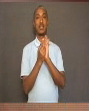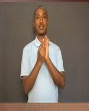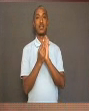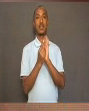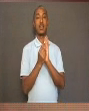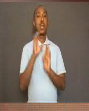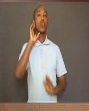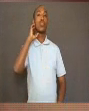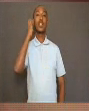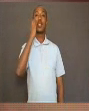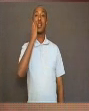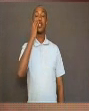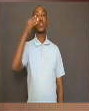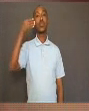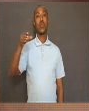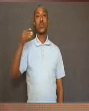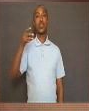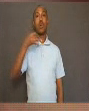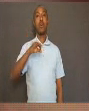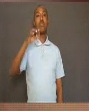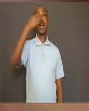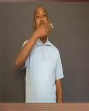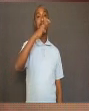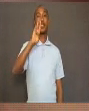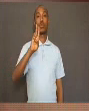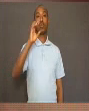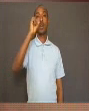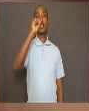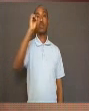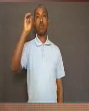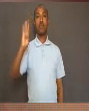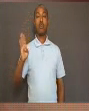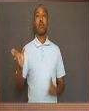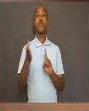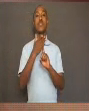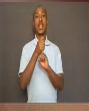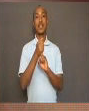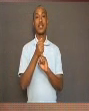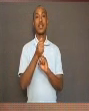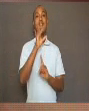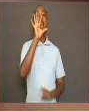a concentrated solution of sulfuric acid contains